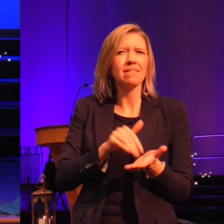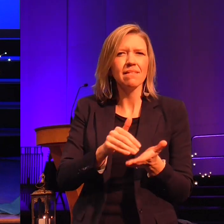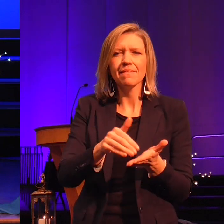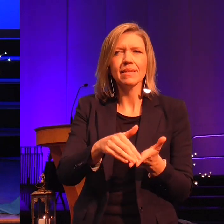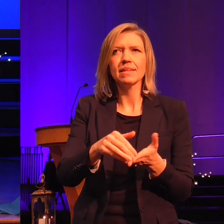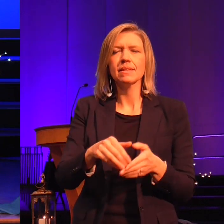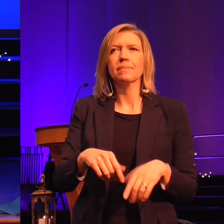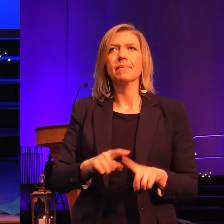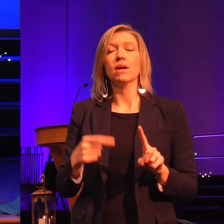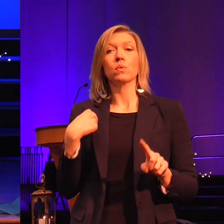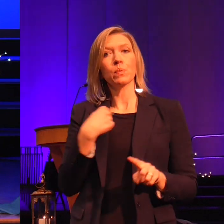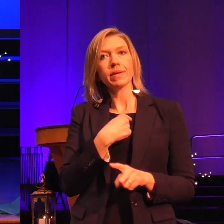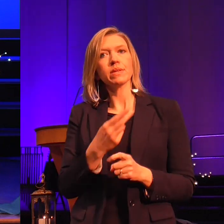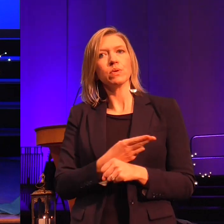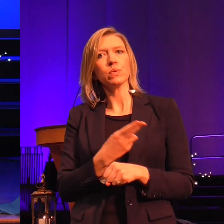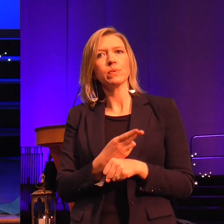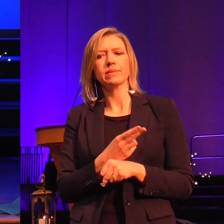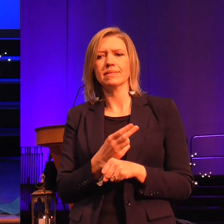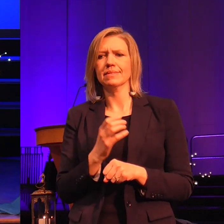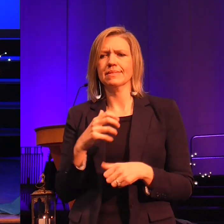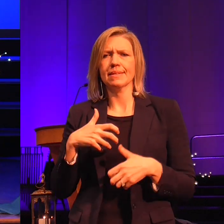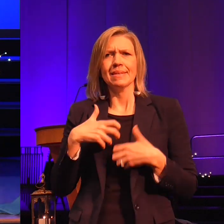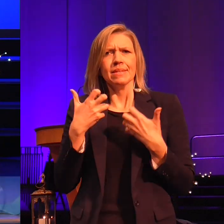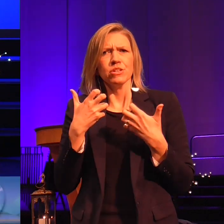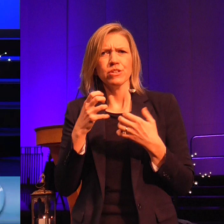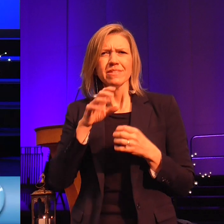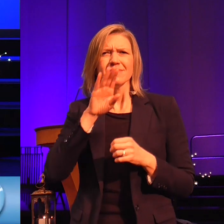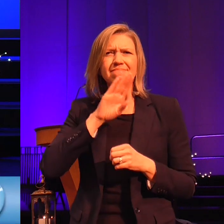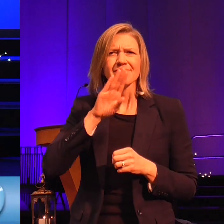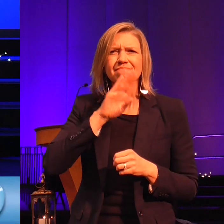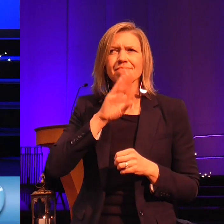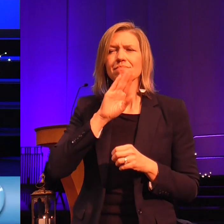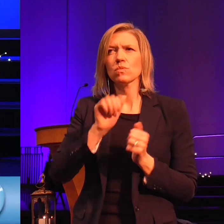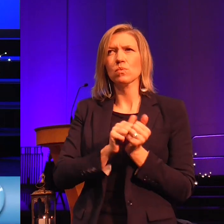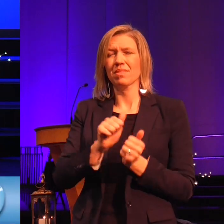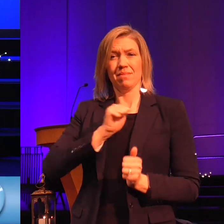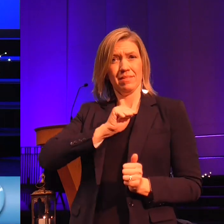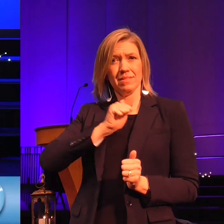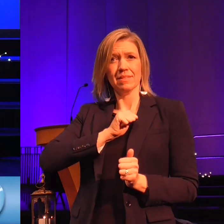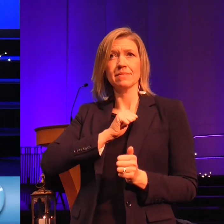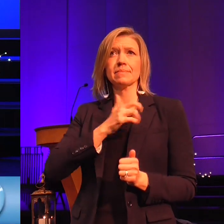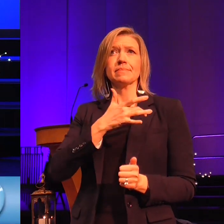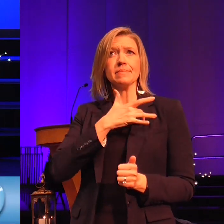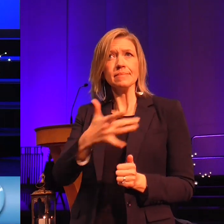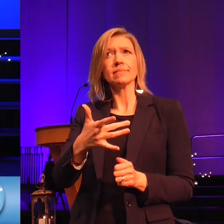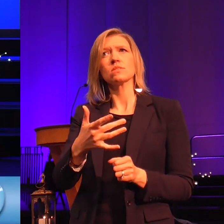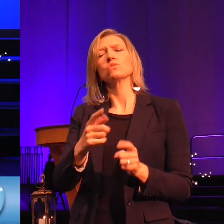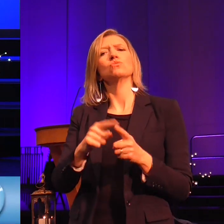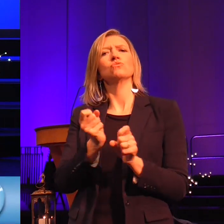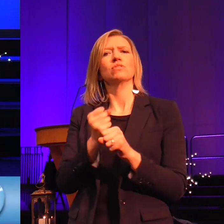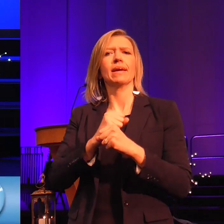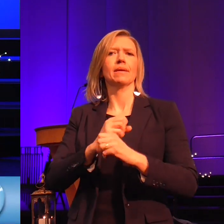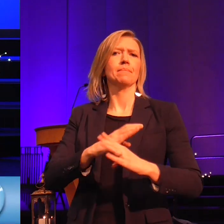our own angers and frustrations at ourselves to create barriers between us and the love of